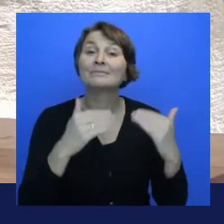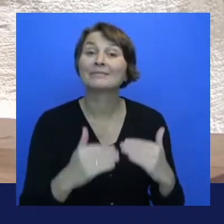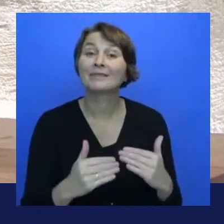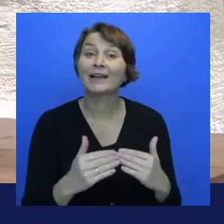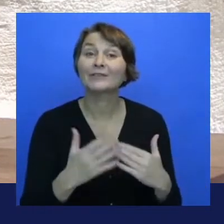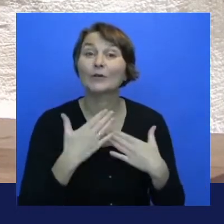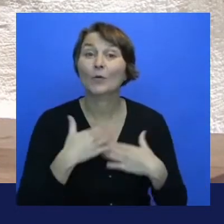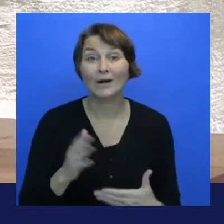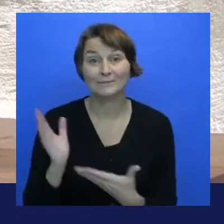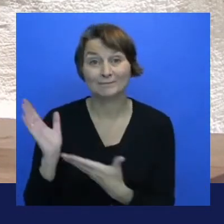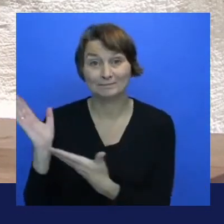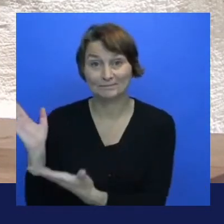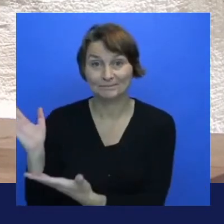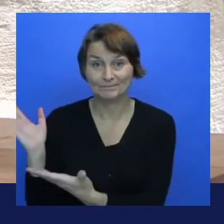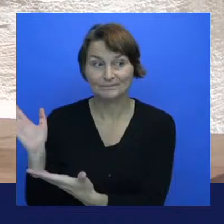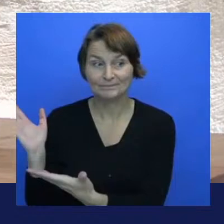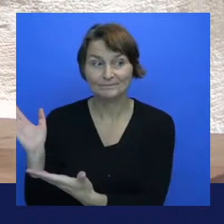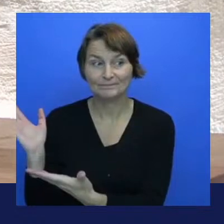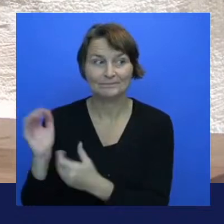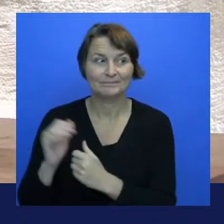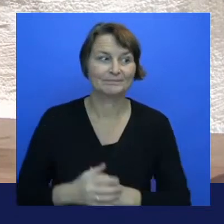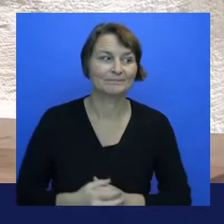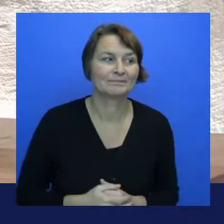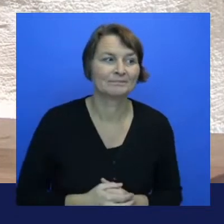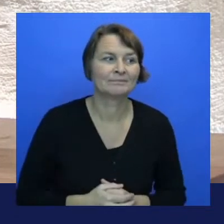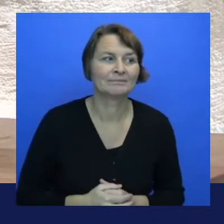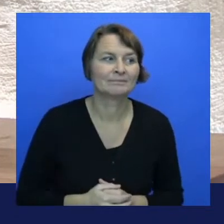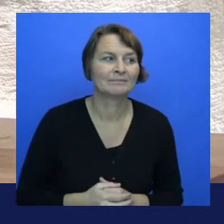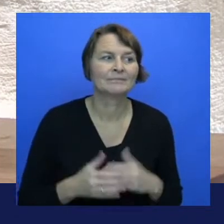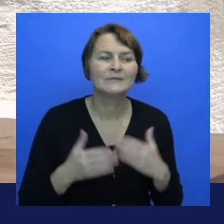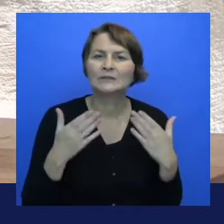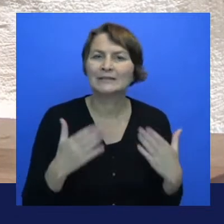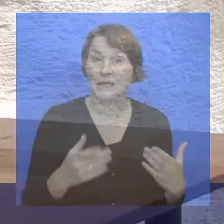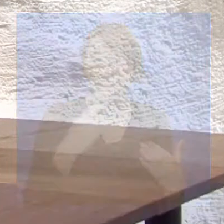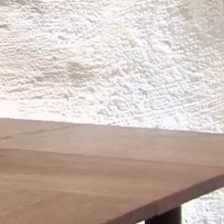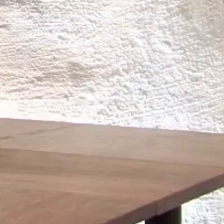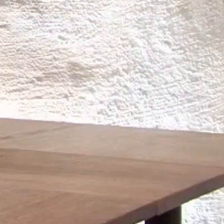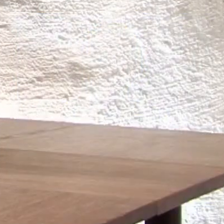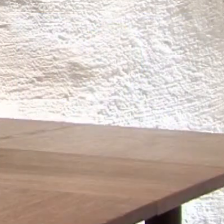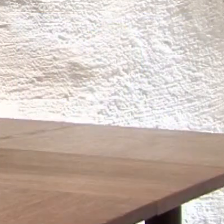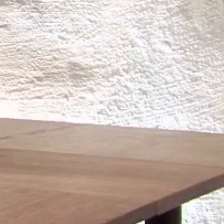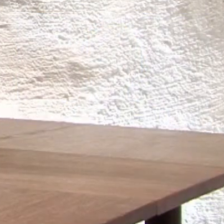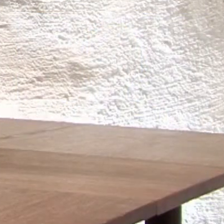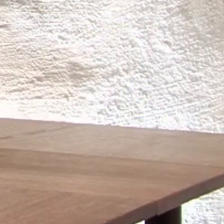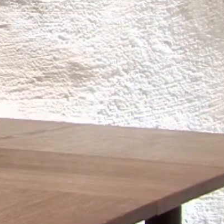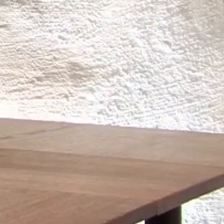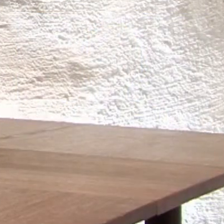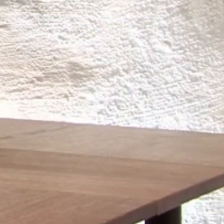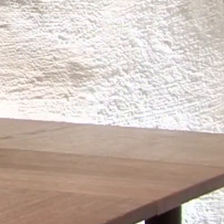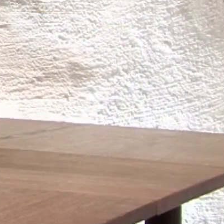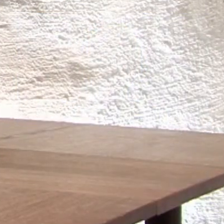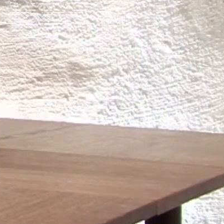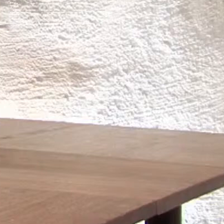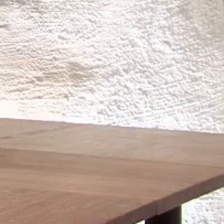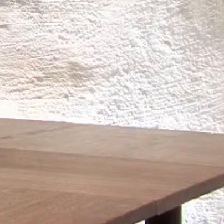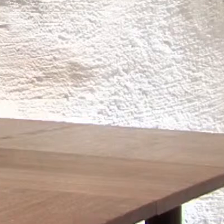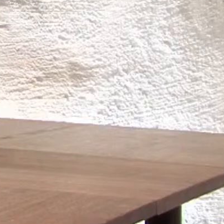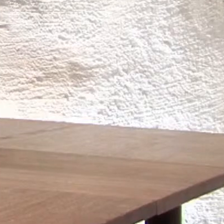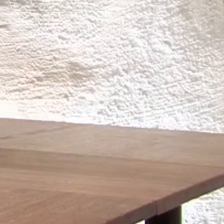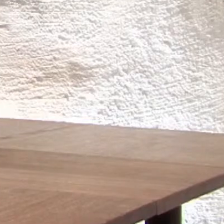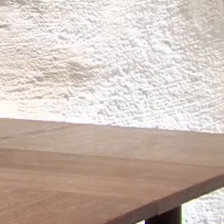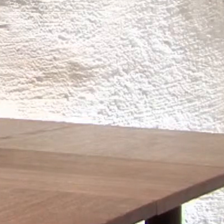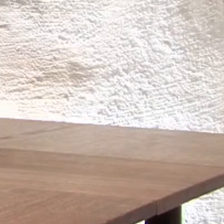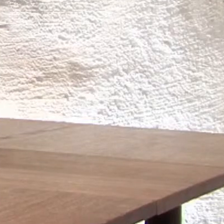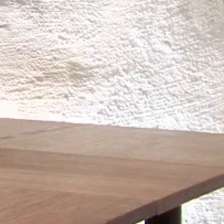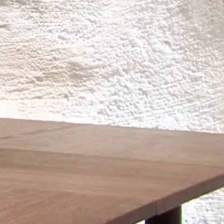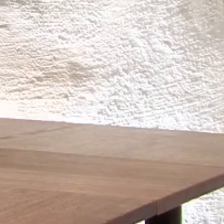is, given it's currently the COVID-19 era and everyone is, wanting to make sure that they know where they are in space and how they